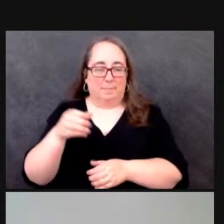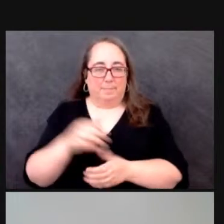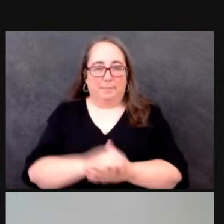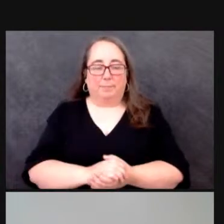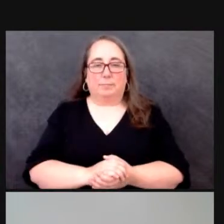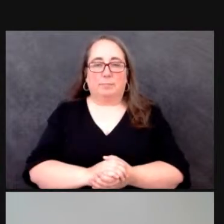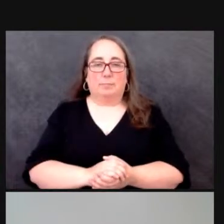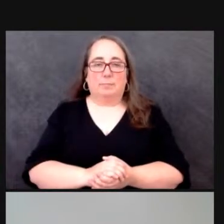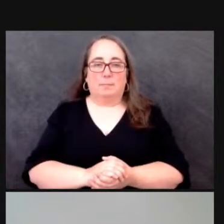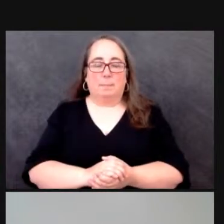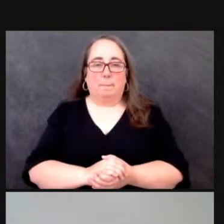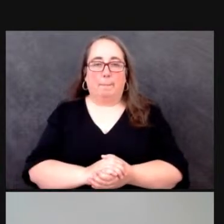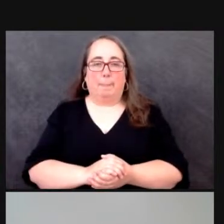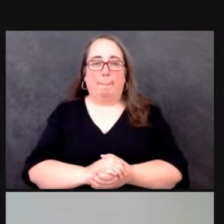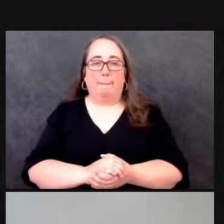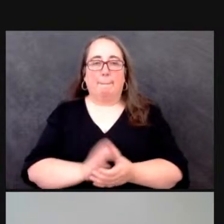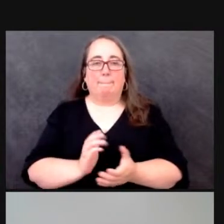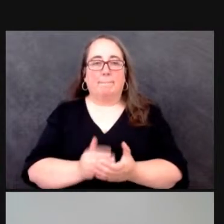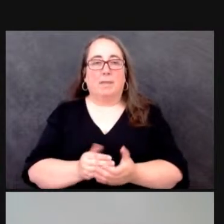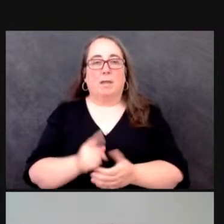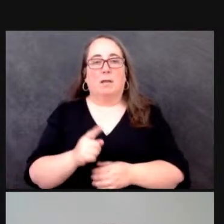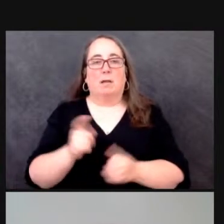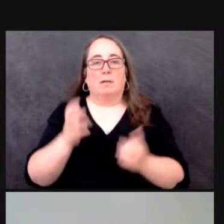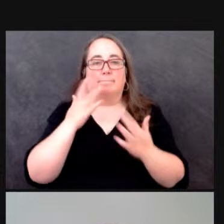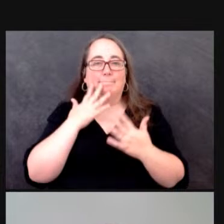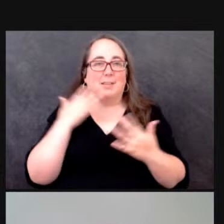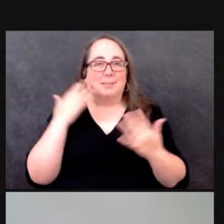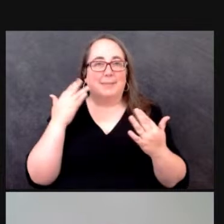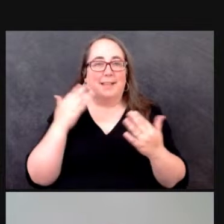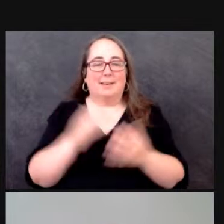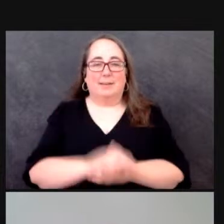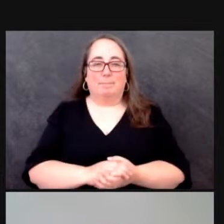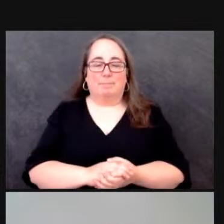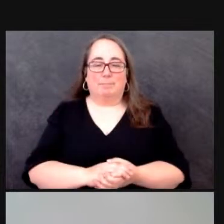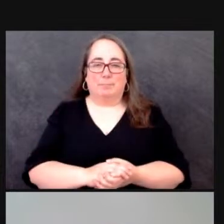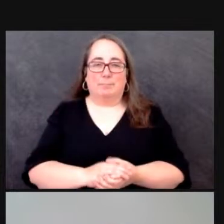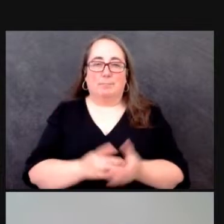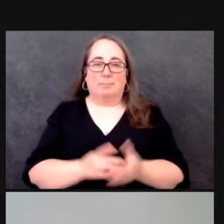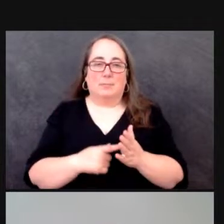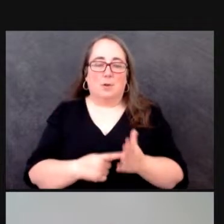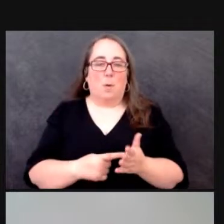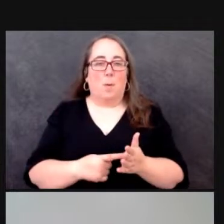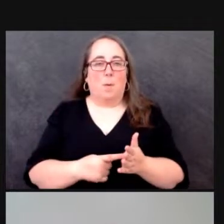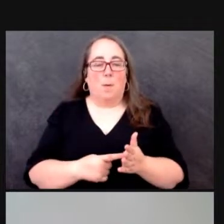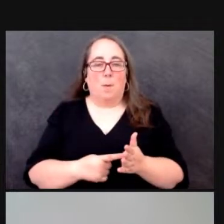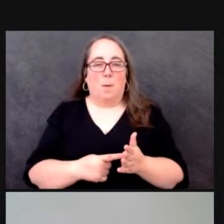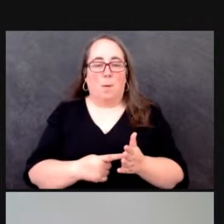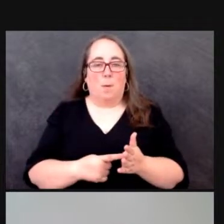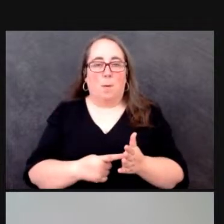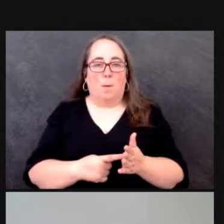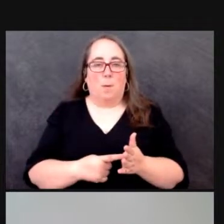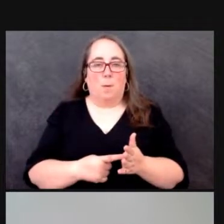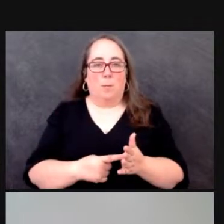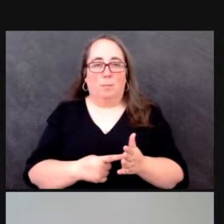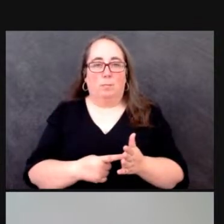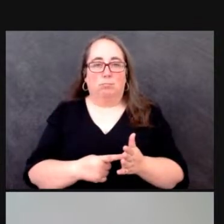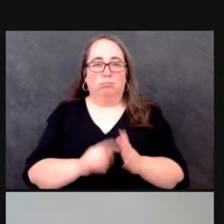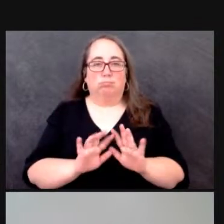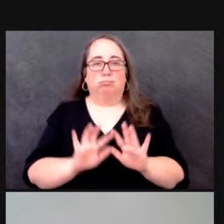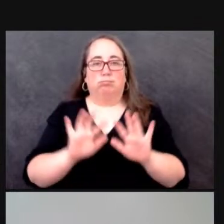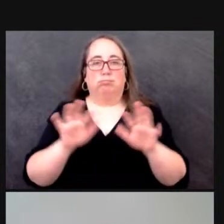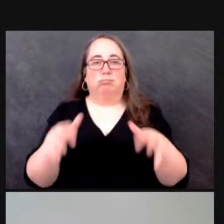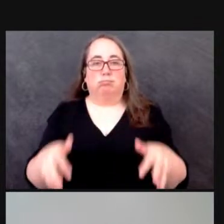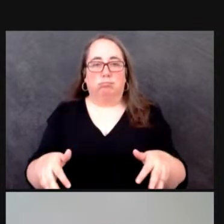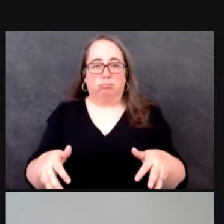Closely related in style, the next theme is hospitality, symbolized by the flowing